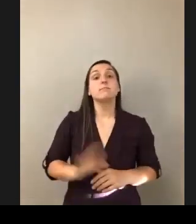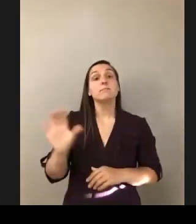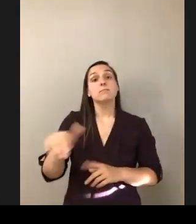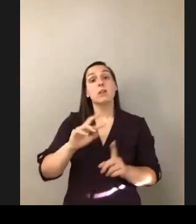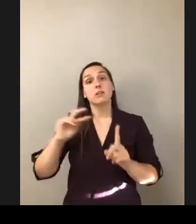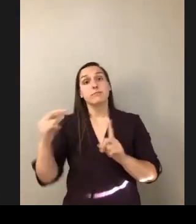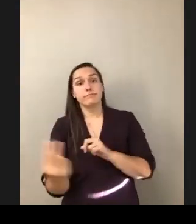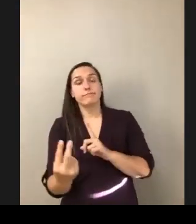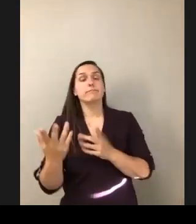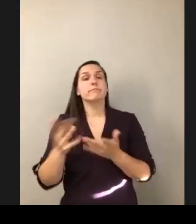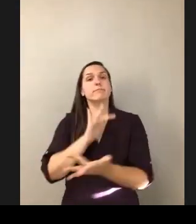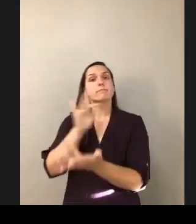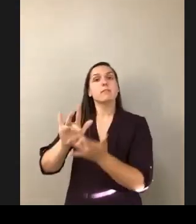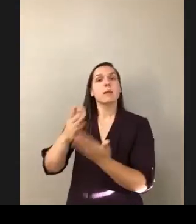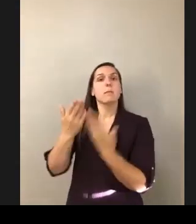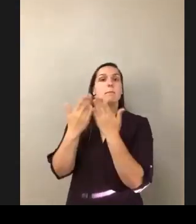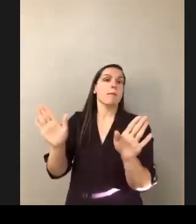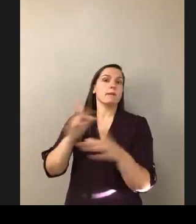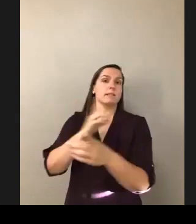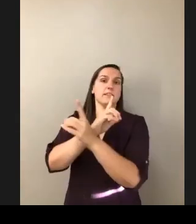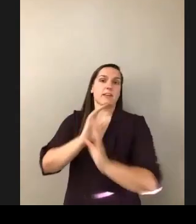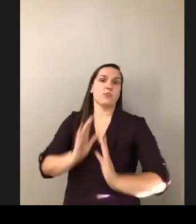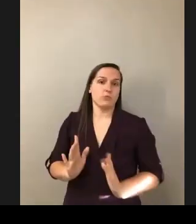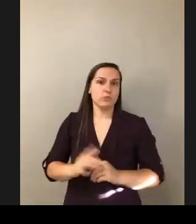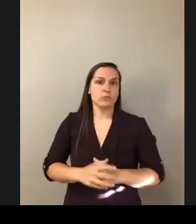to public defenders, because